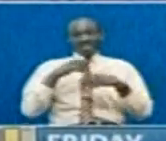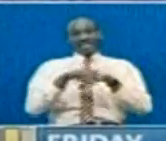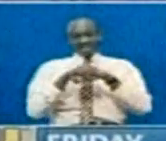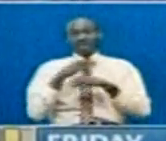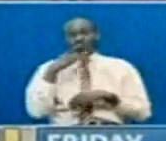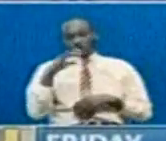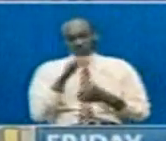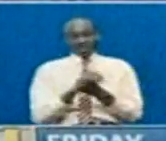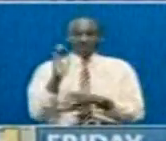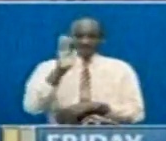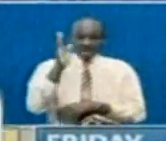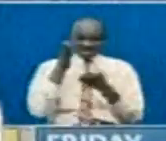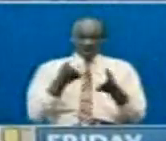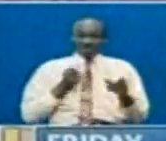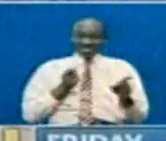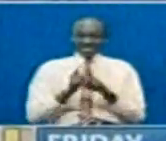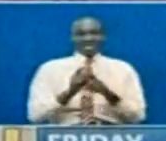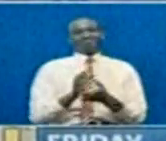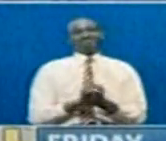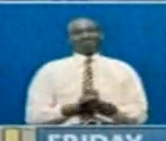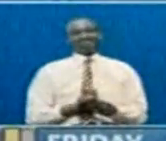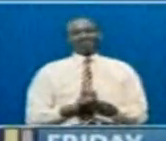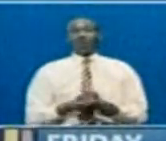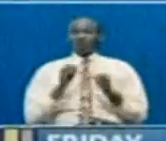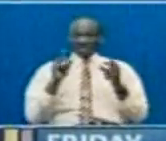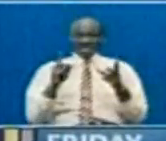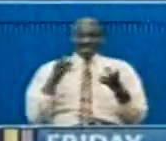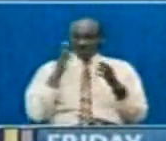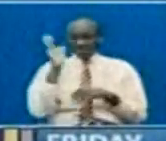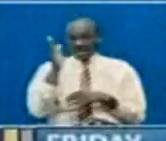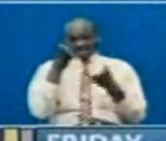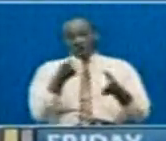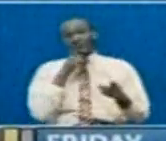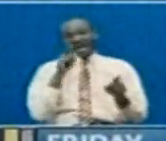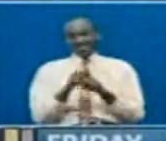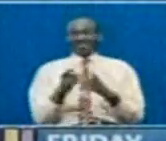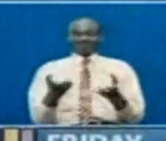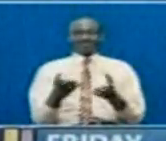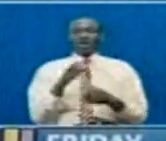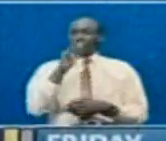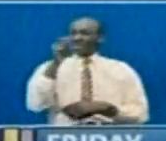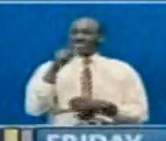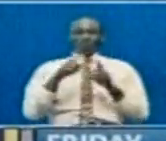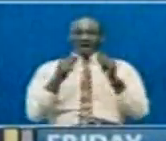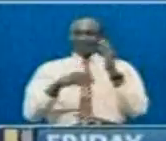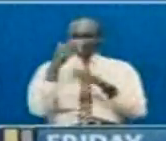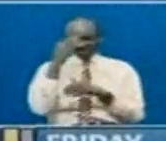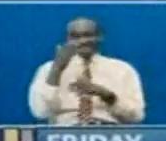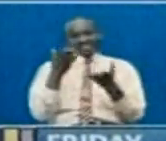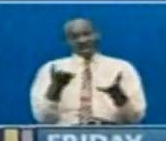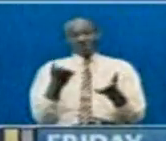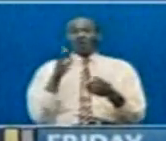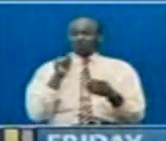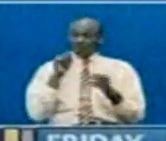pronunciations. Bye for now, dear sister. All right, bye for now, dear brother. Willis, the word master there, coming to us